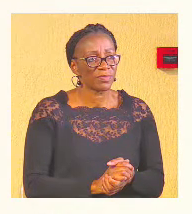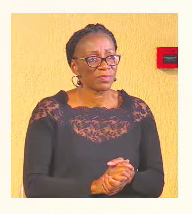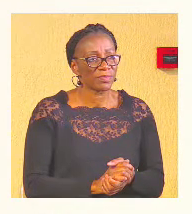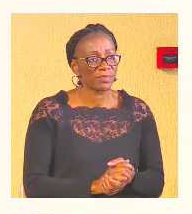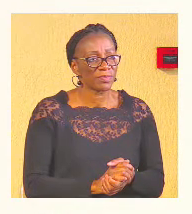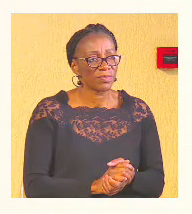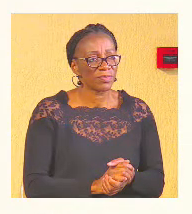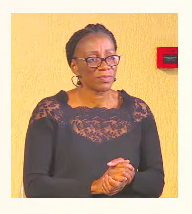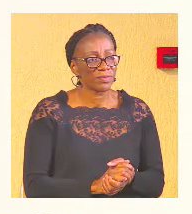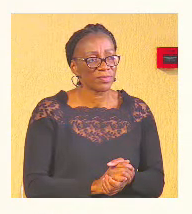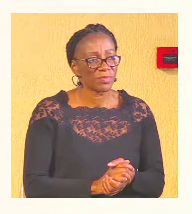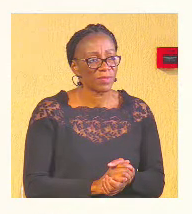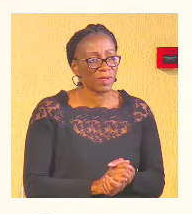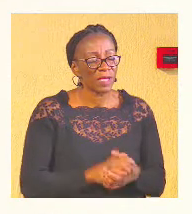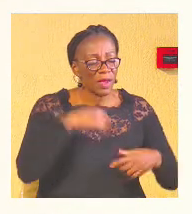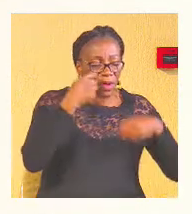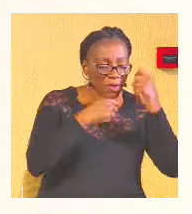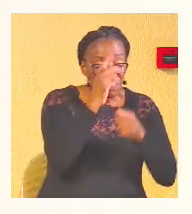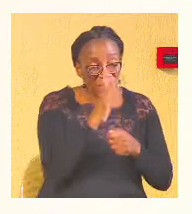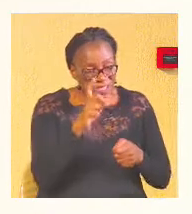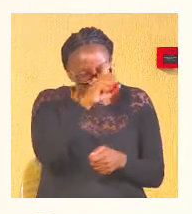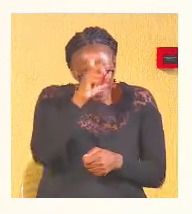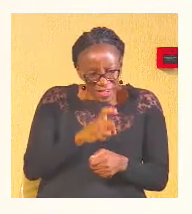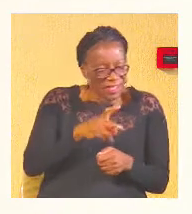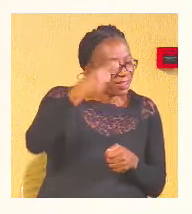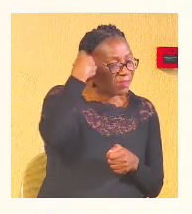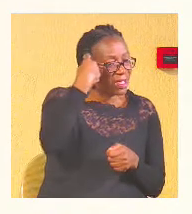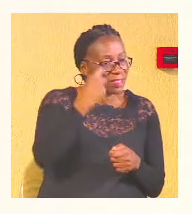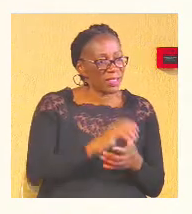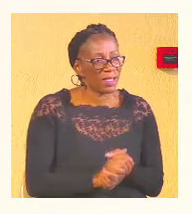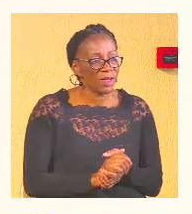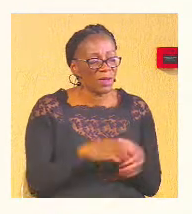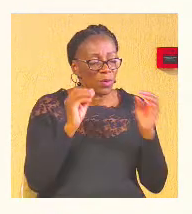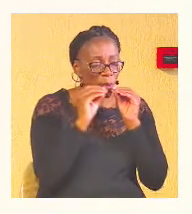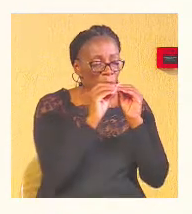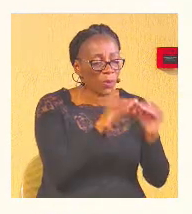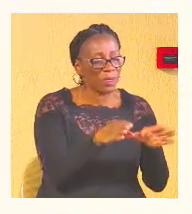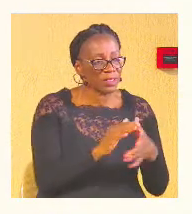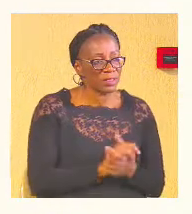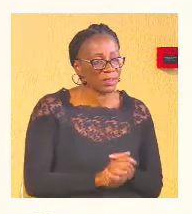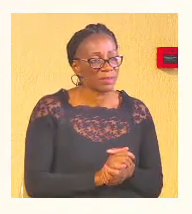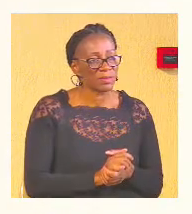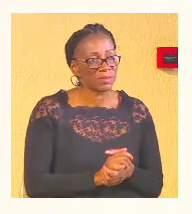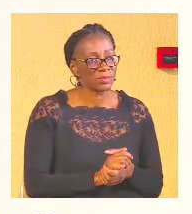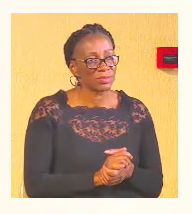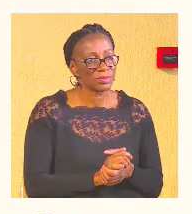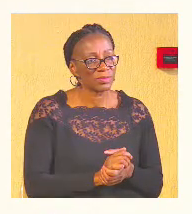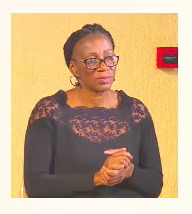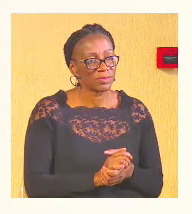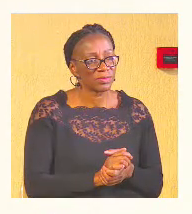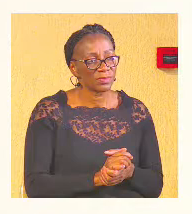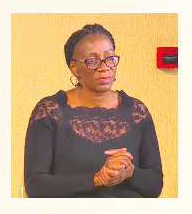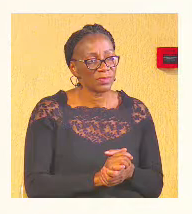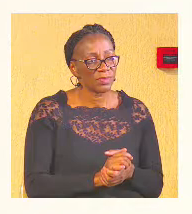artists have approached the ministry to be able to contribute to this effort. Again, and also the question of the